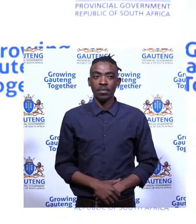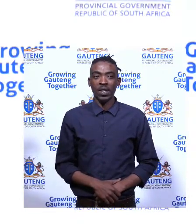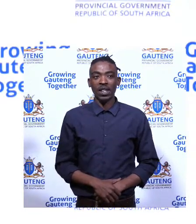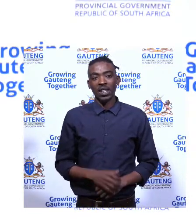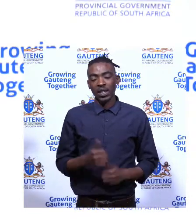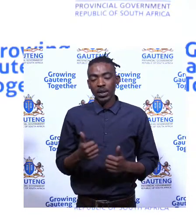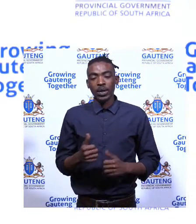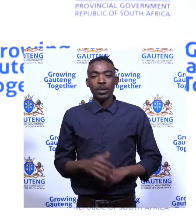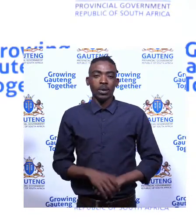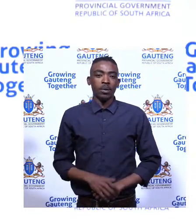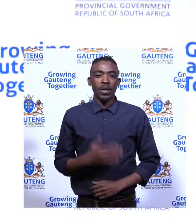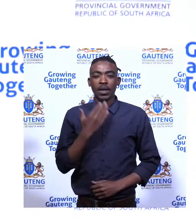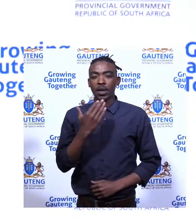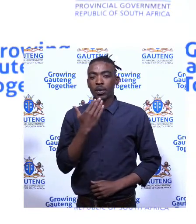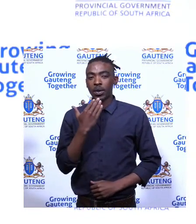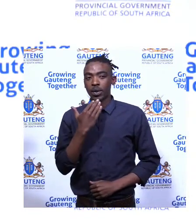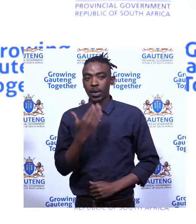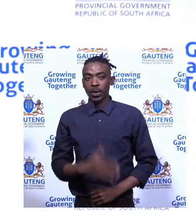off. Thank you very much.